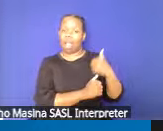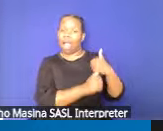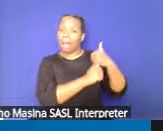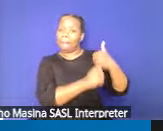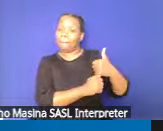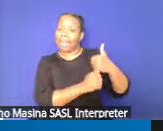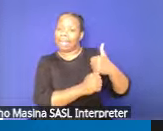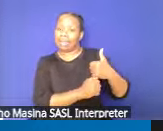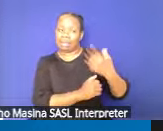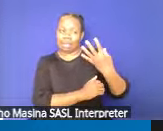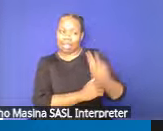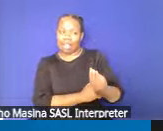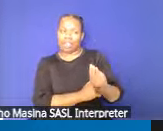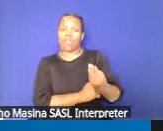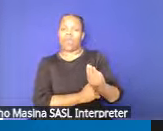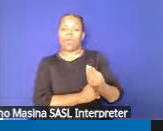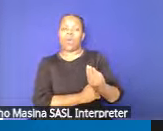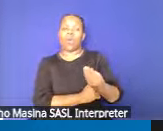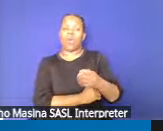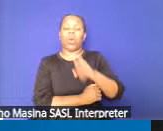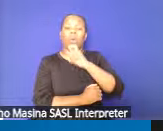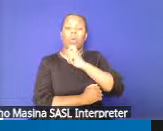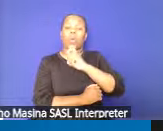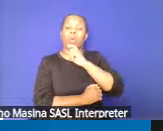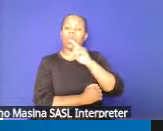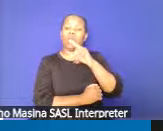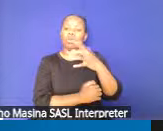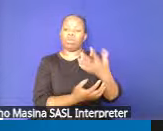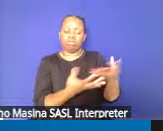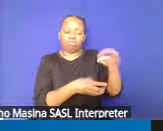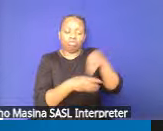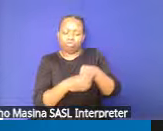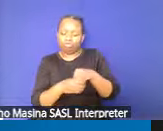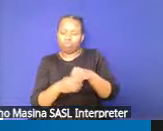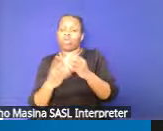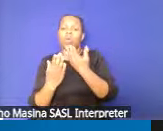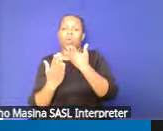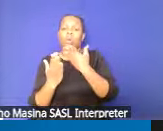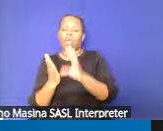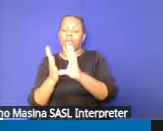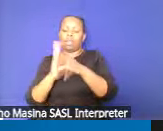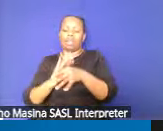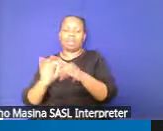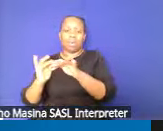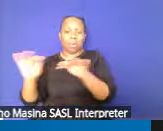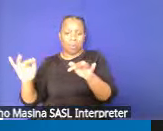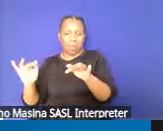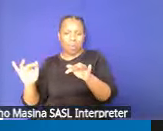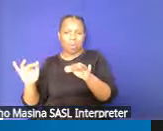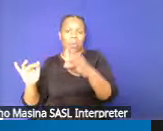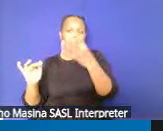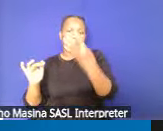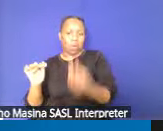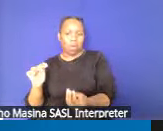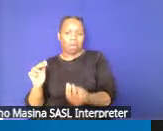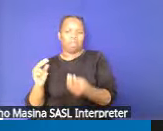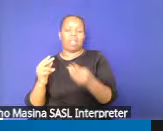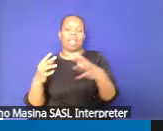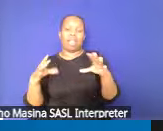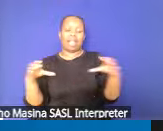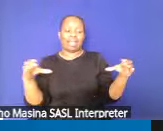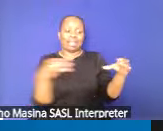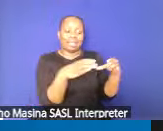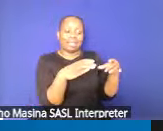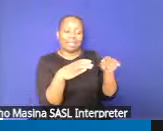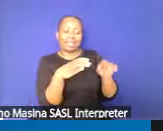that we use actually to engage with persons with disabilities. we've got a section which is enterprise